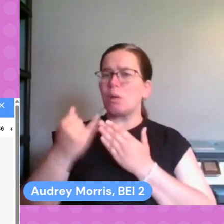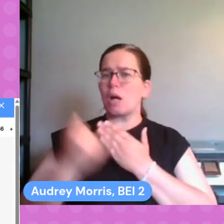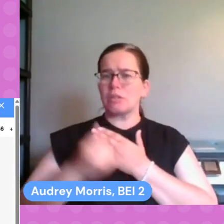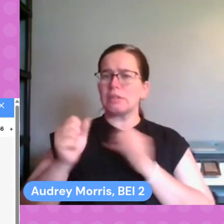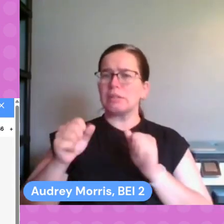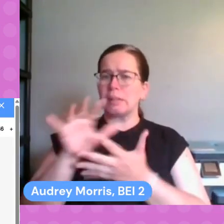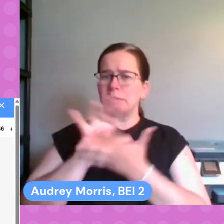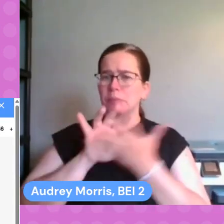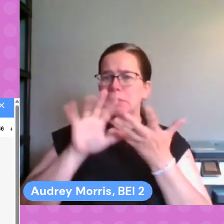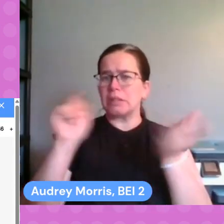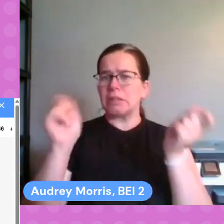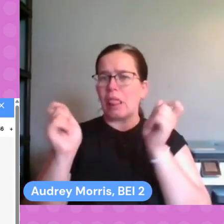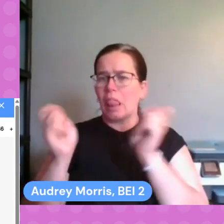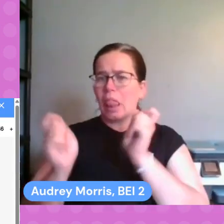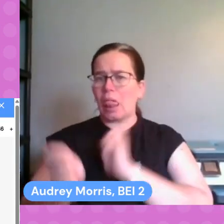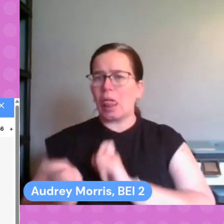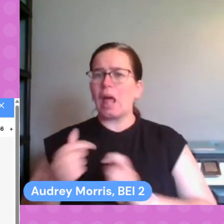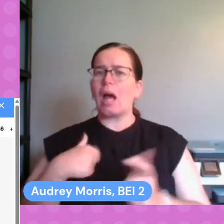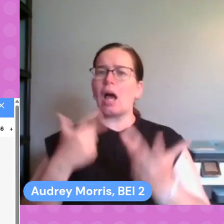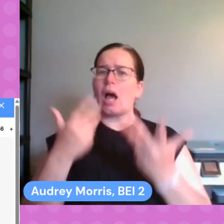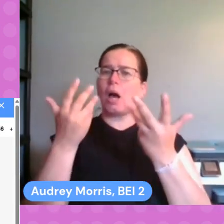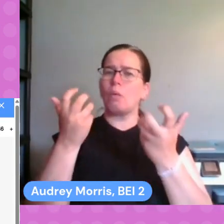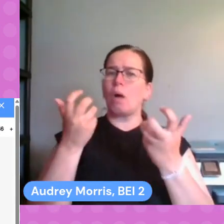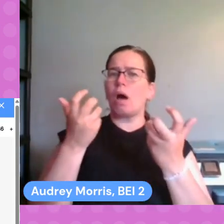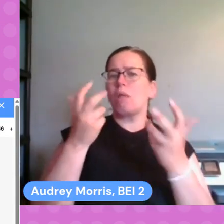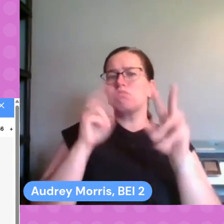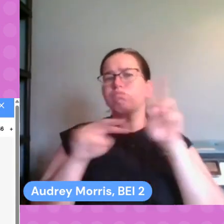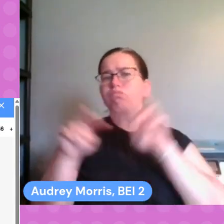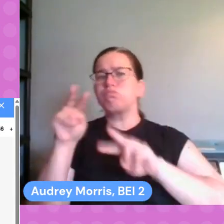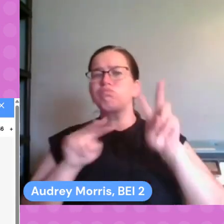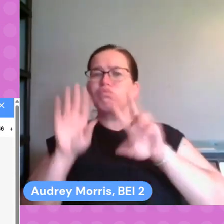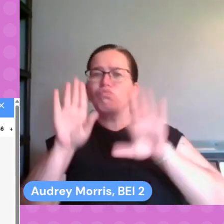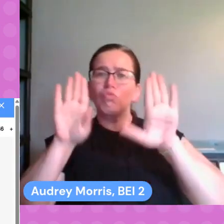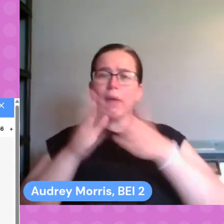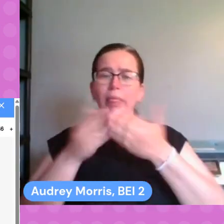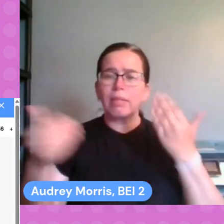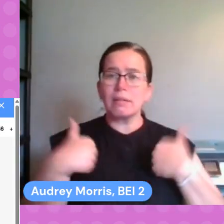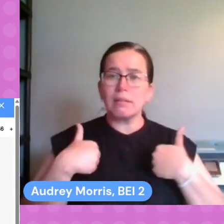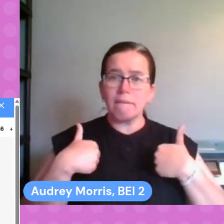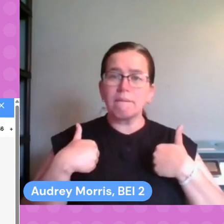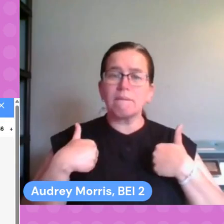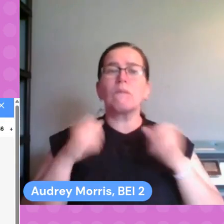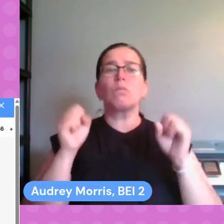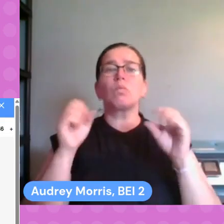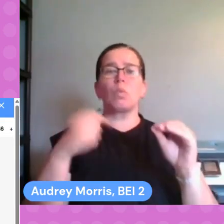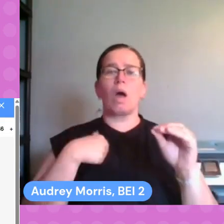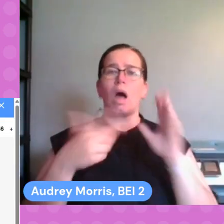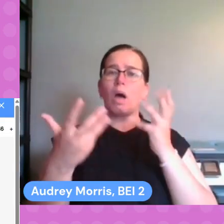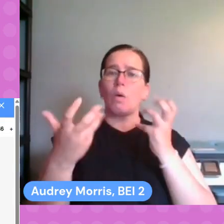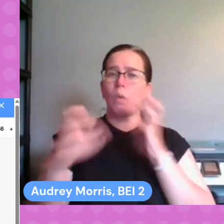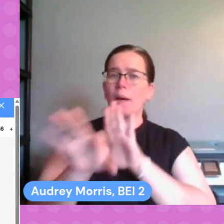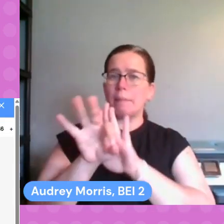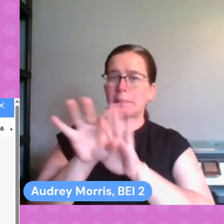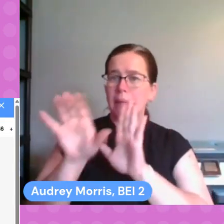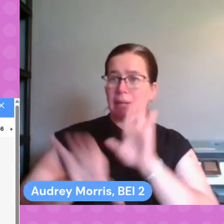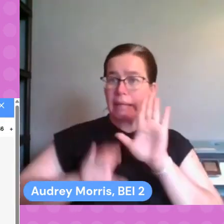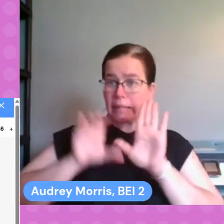right? So I want to have a look at all that great stuff. So I want a character